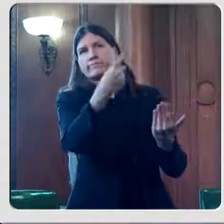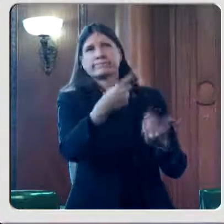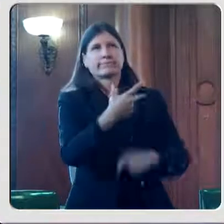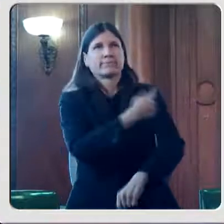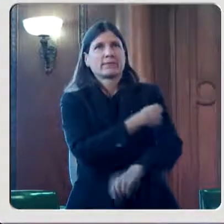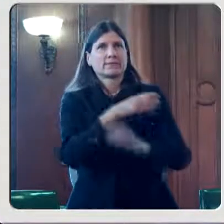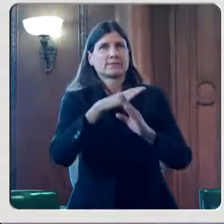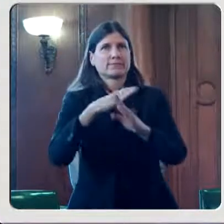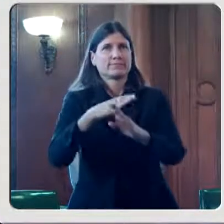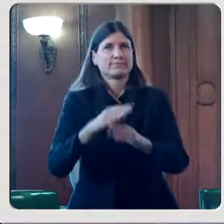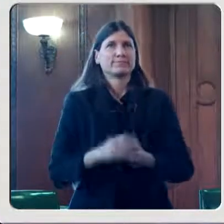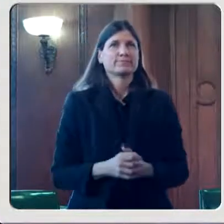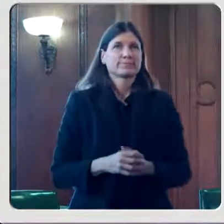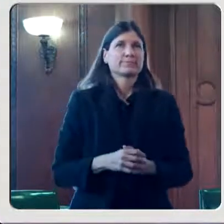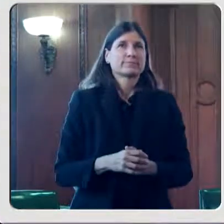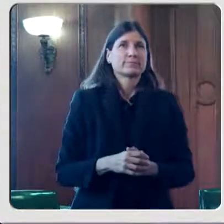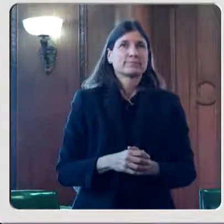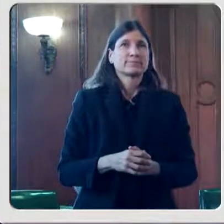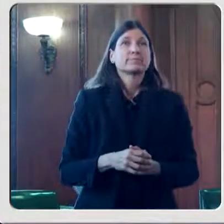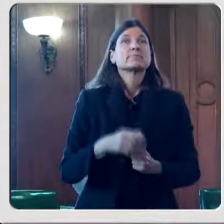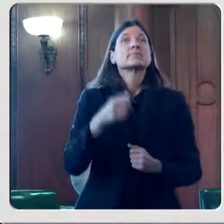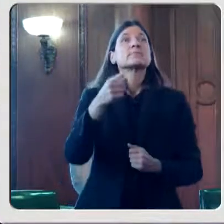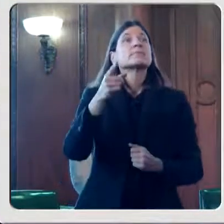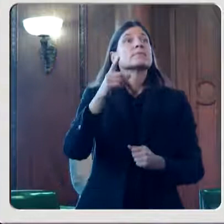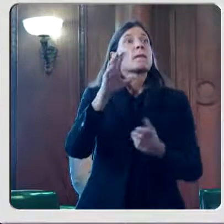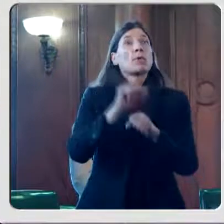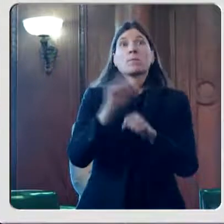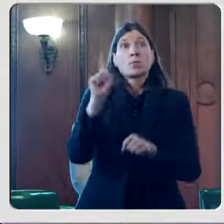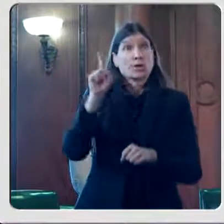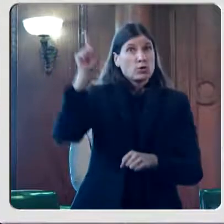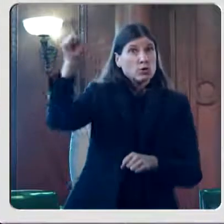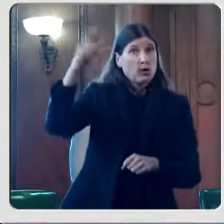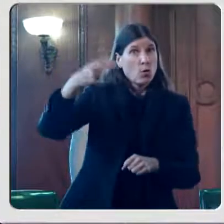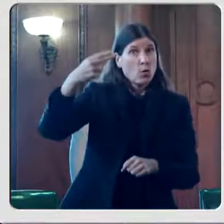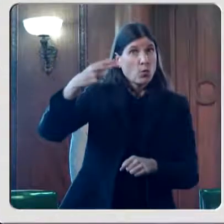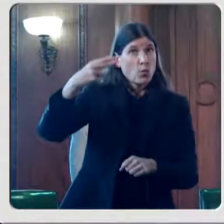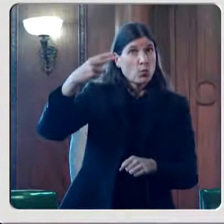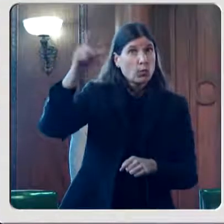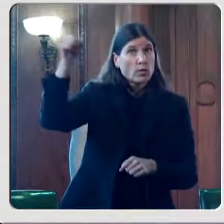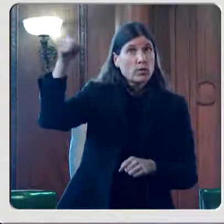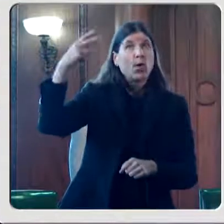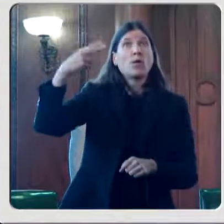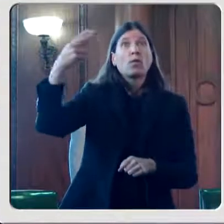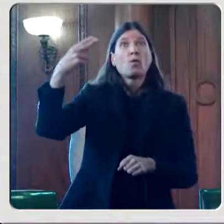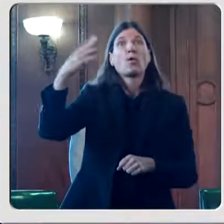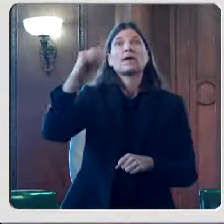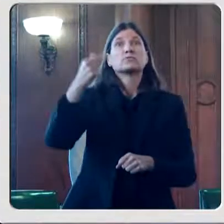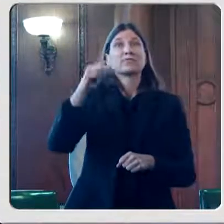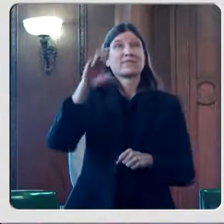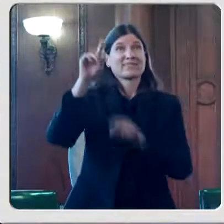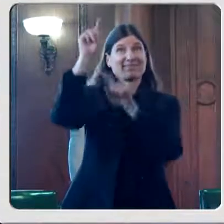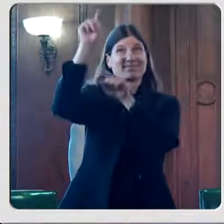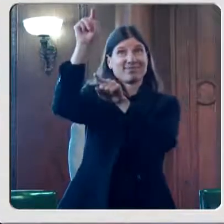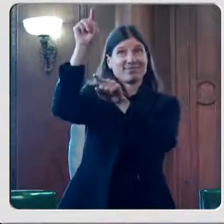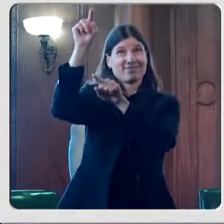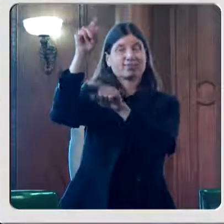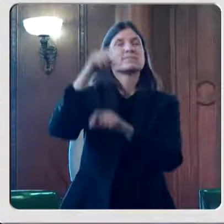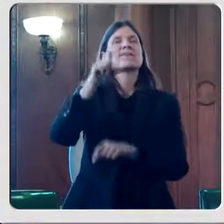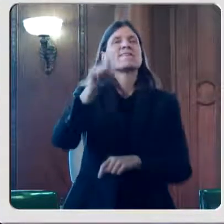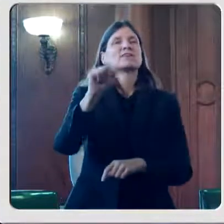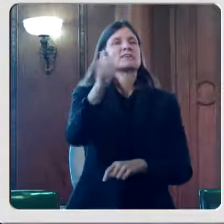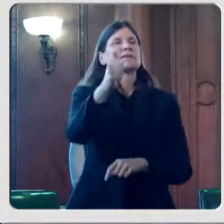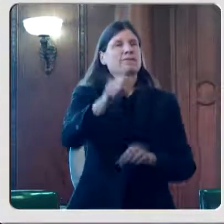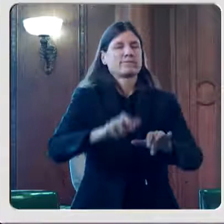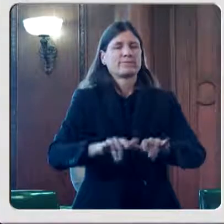unfortunately go fast because there just is not enough vaccine to go around. With that said, we're expecting